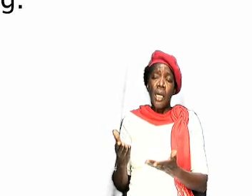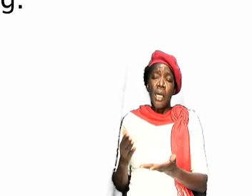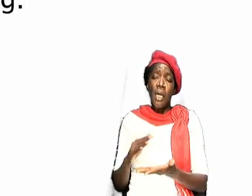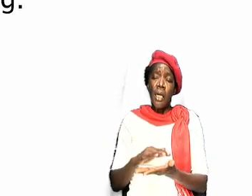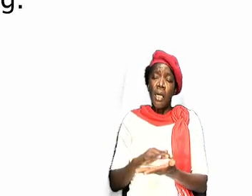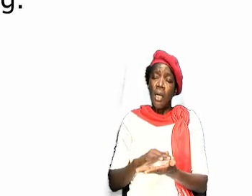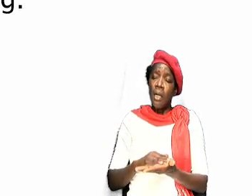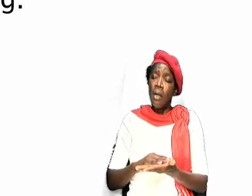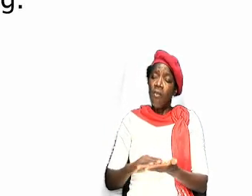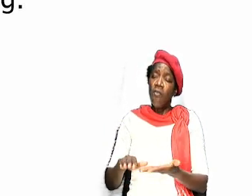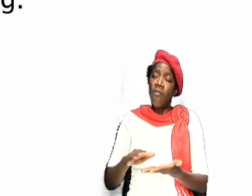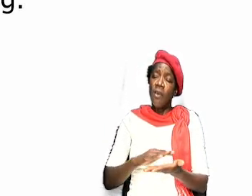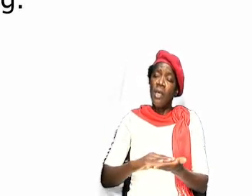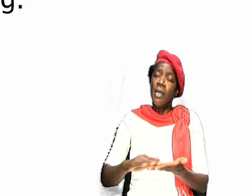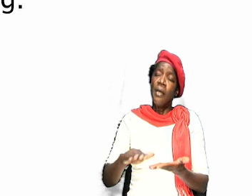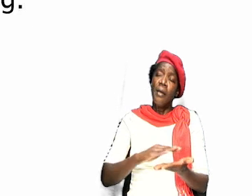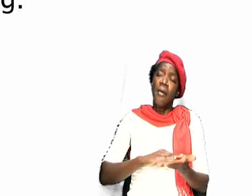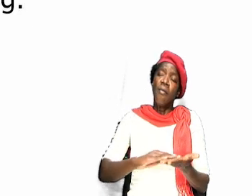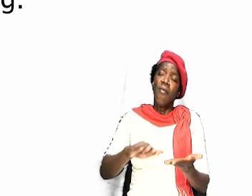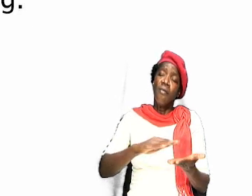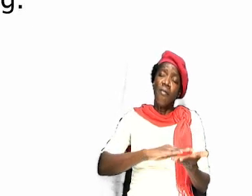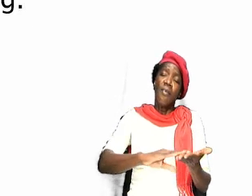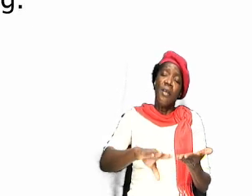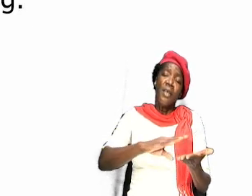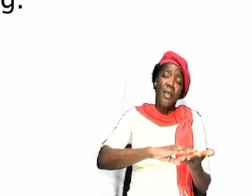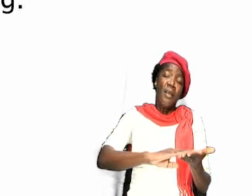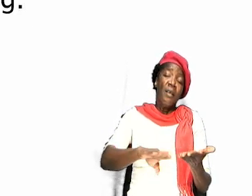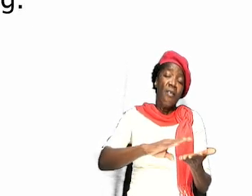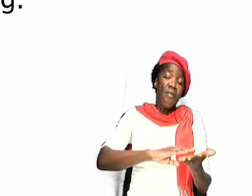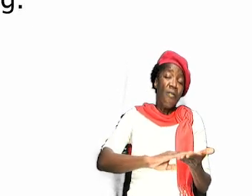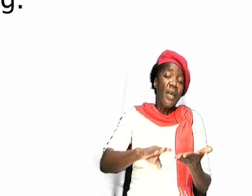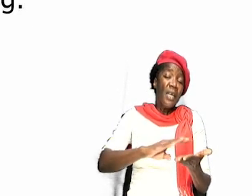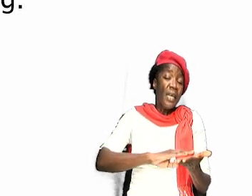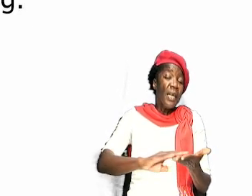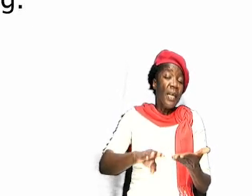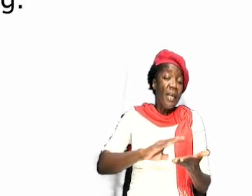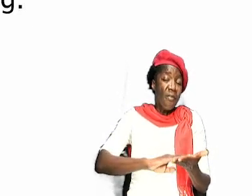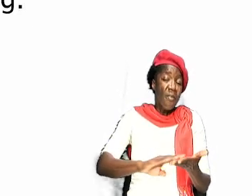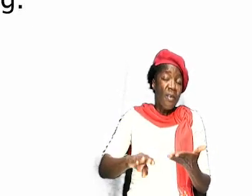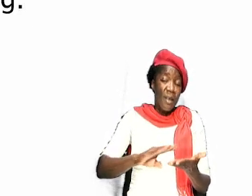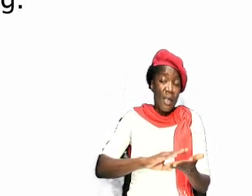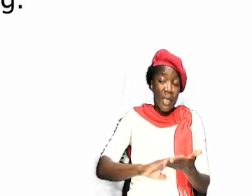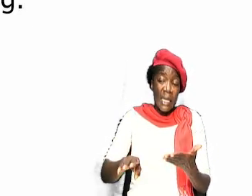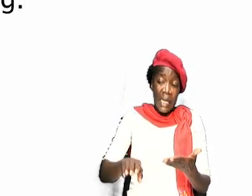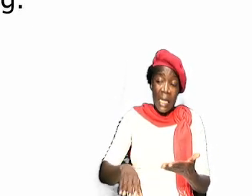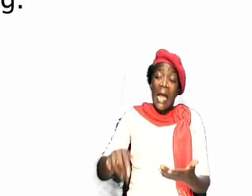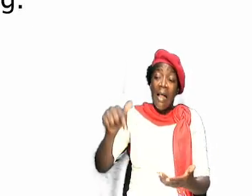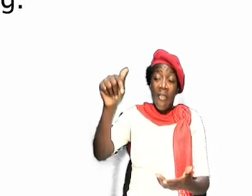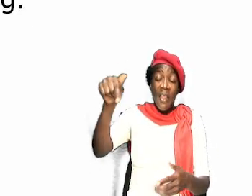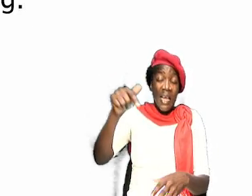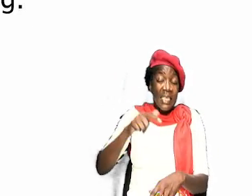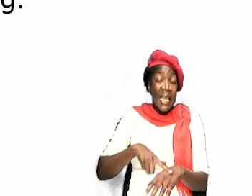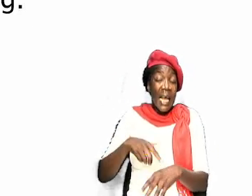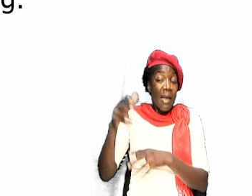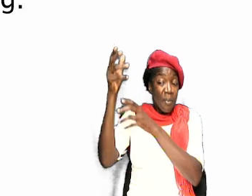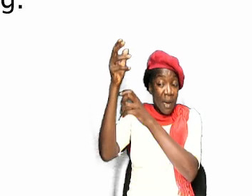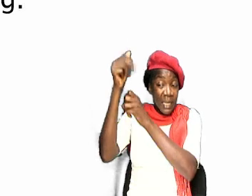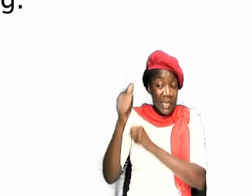not until he heard this that the kingdom was going to be taken from him that he